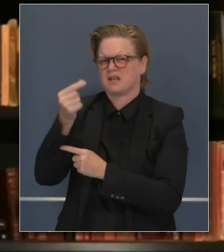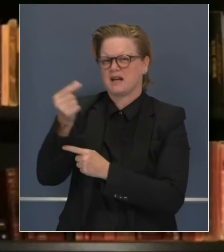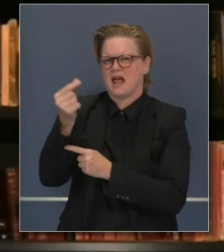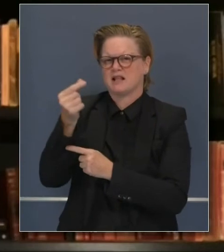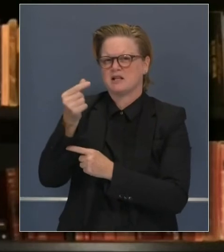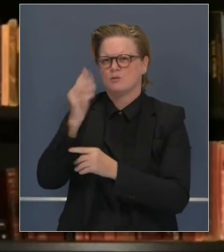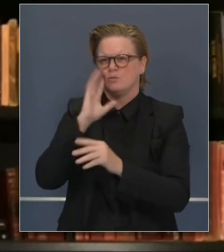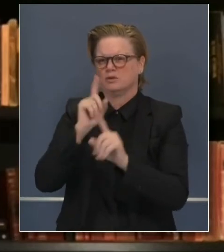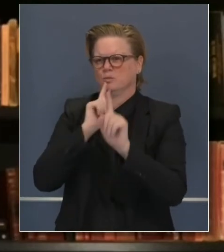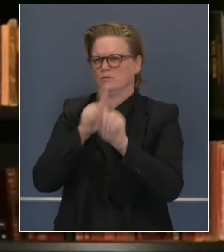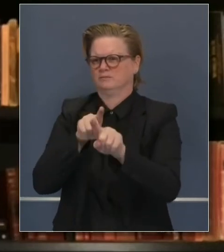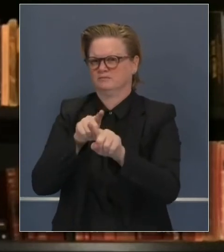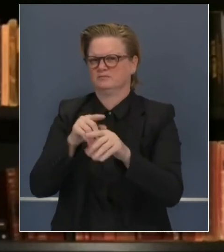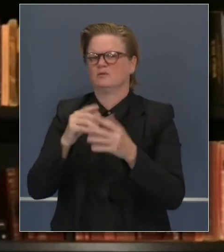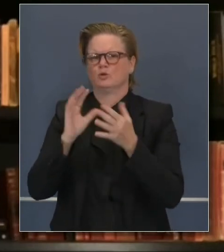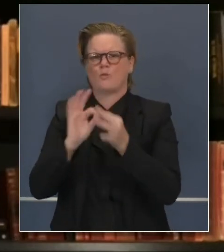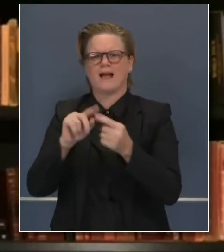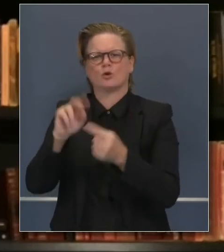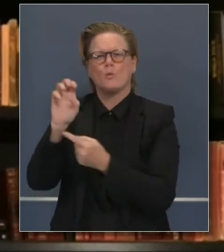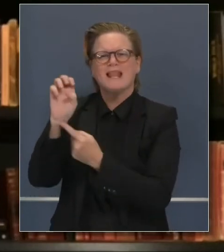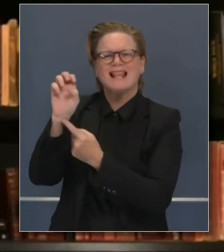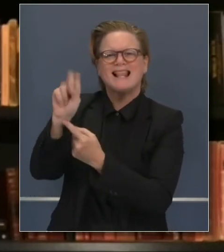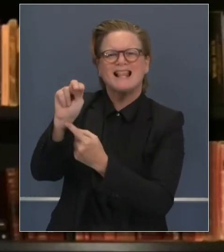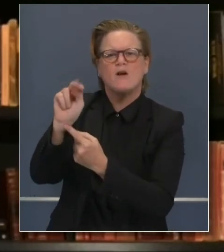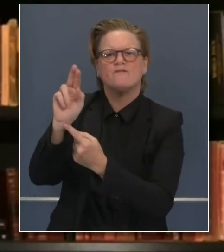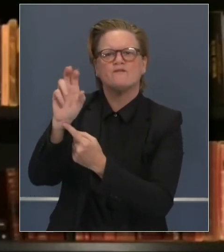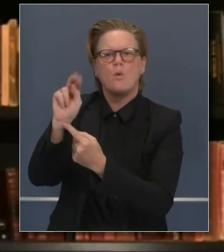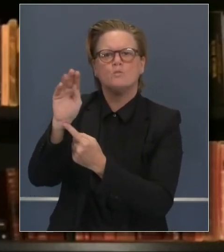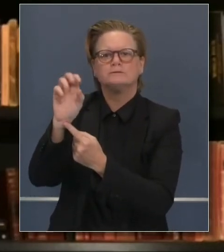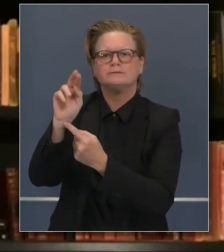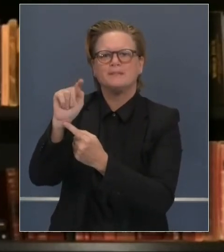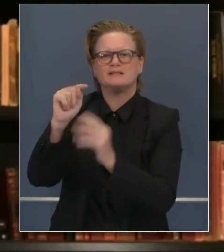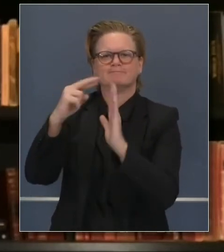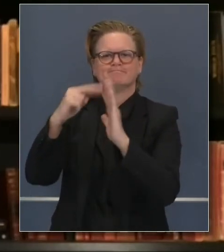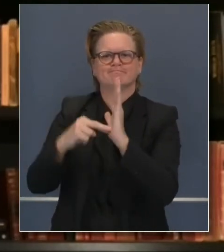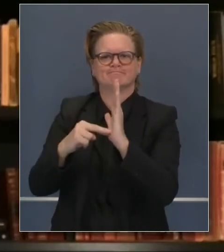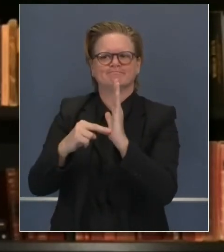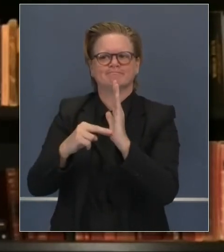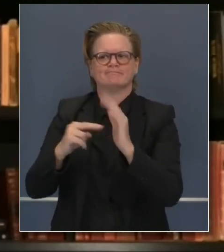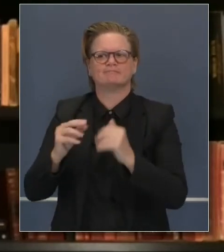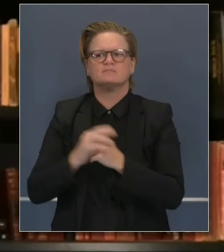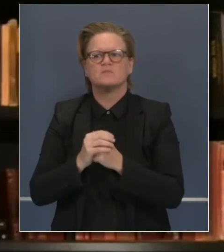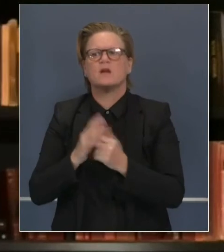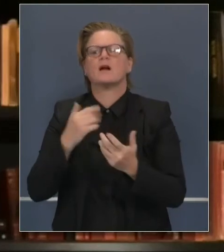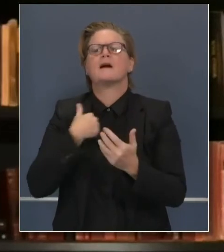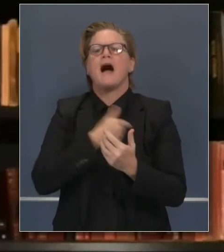overwhelming support for enforcement. We're seeing a few exceptions, a few folks that just,